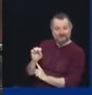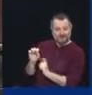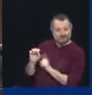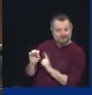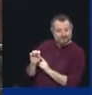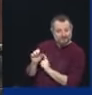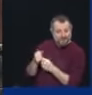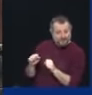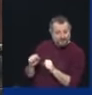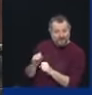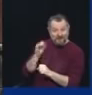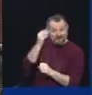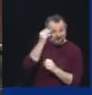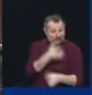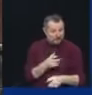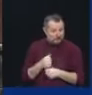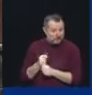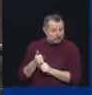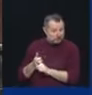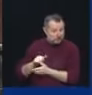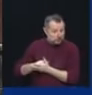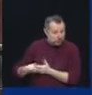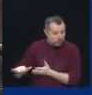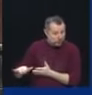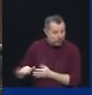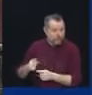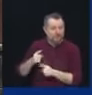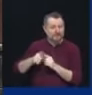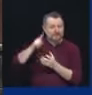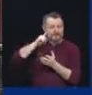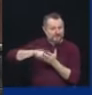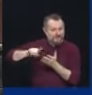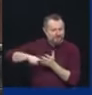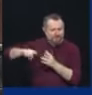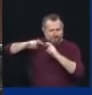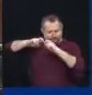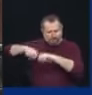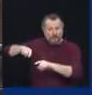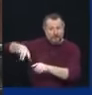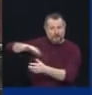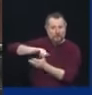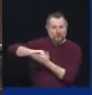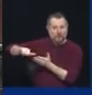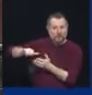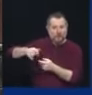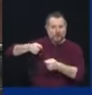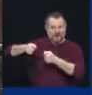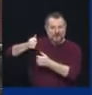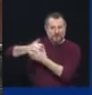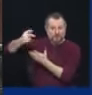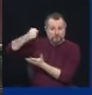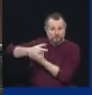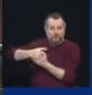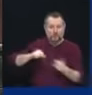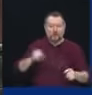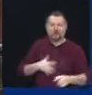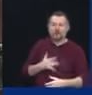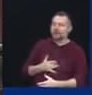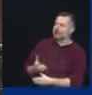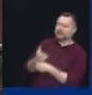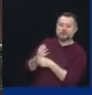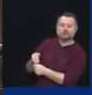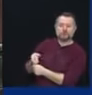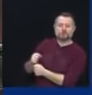New York, if it's inspected in New York, if it's regulated in New York, then you should have confidence that